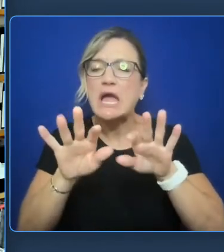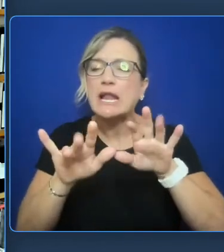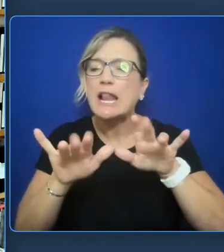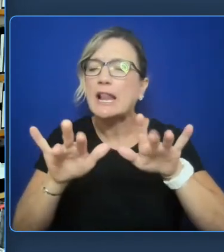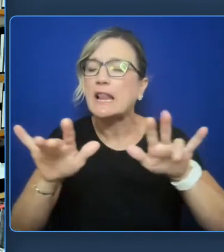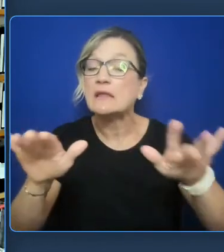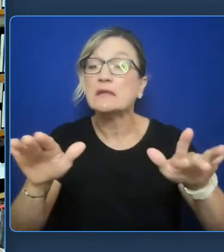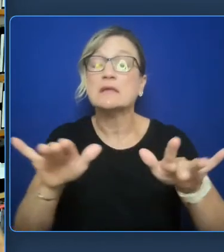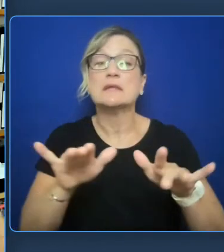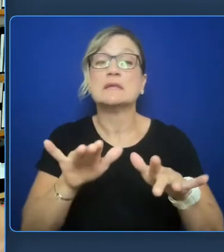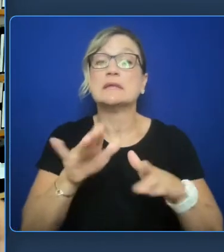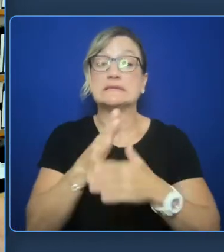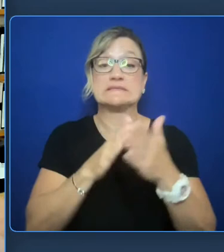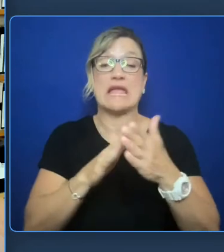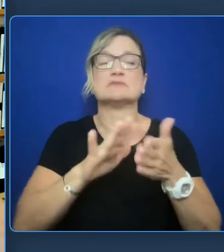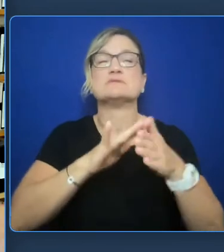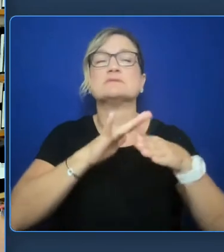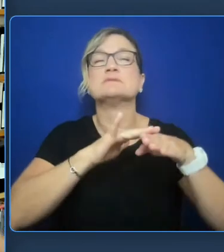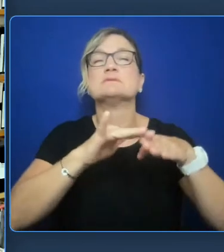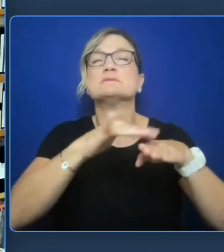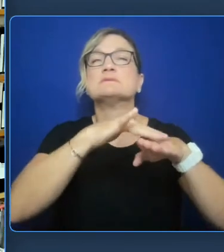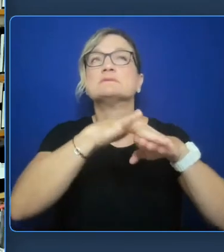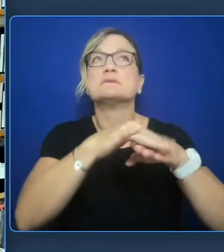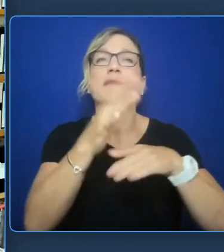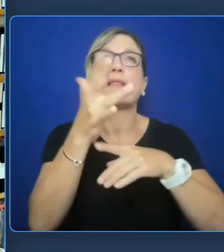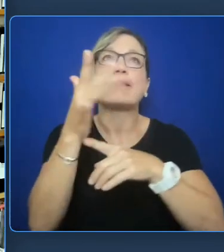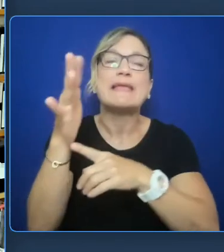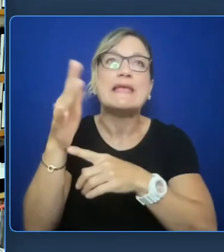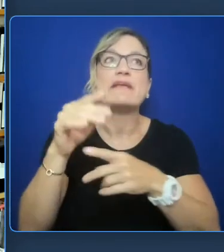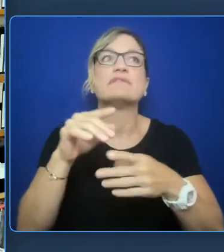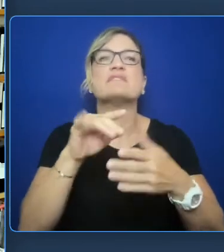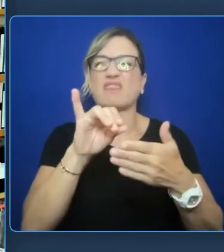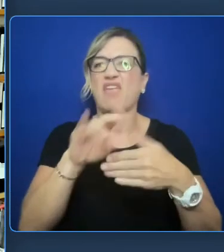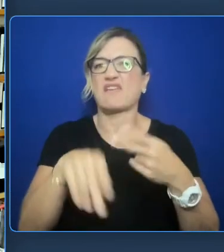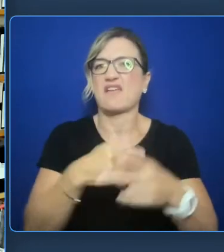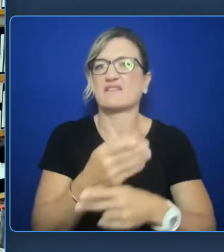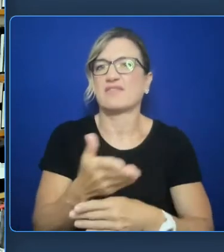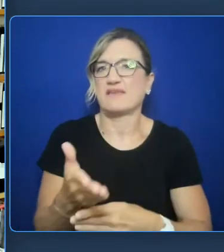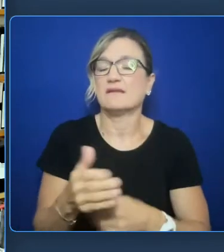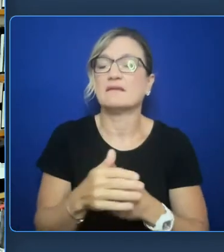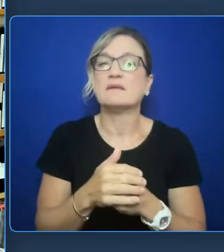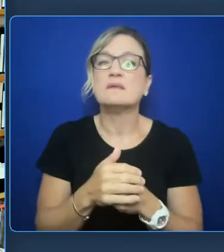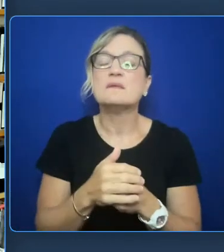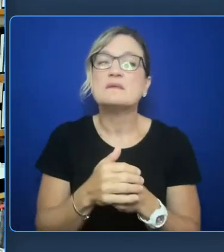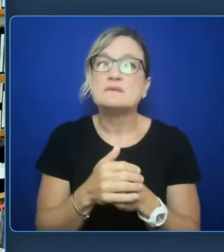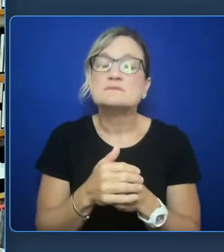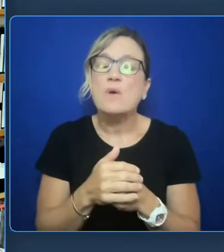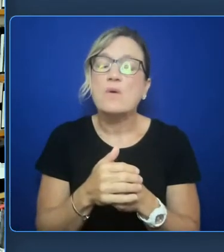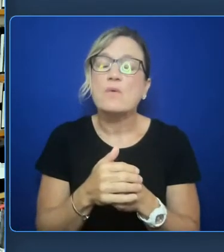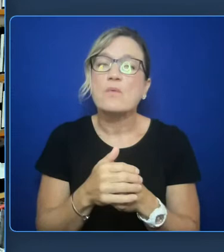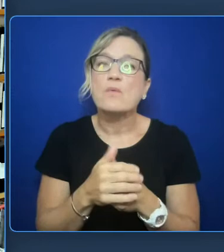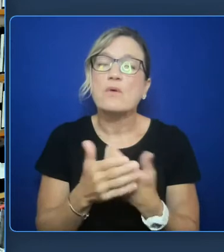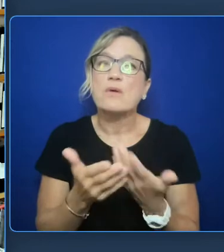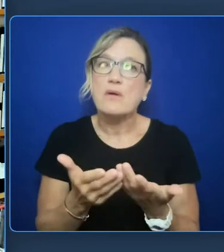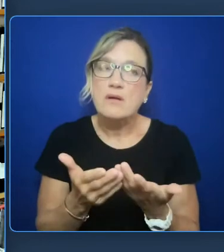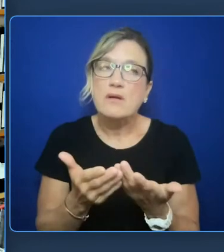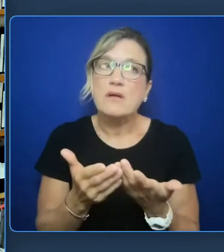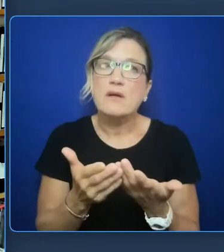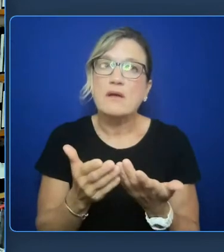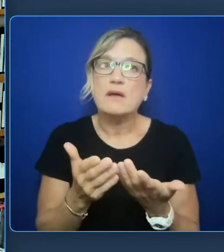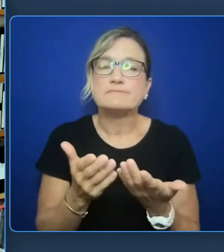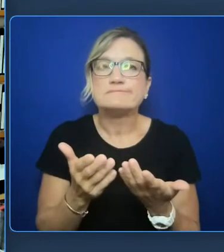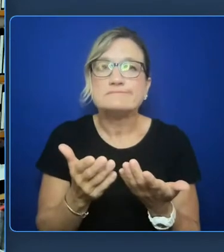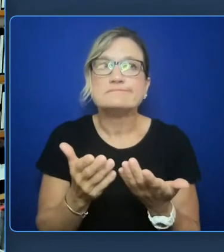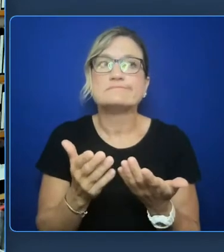know, his hands trace the network of leaves, that sort of thing. And, you know, and just a